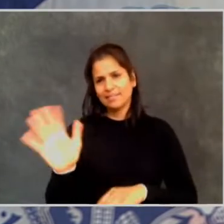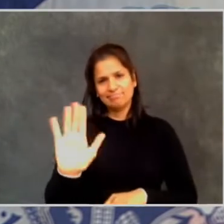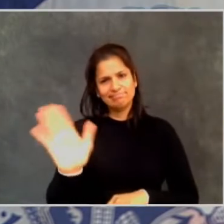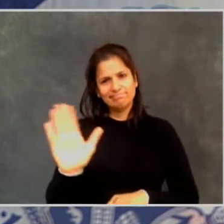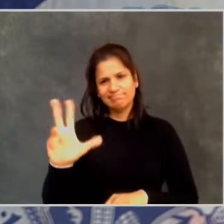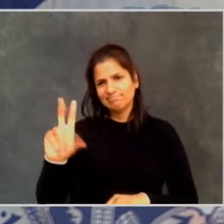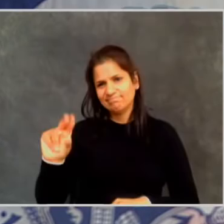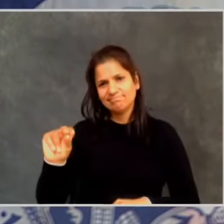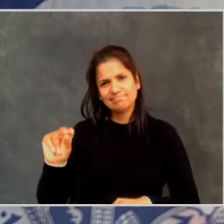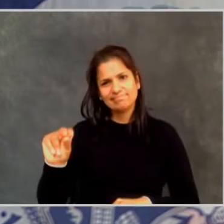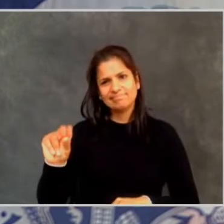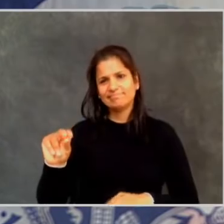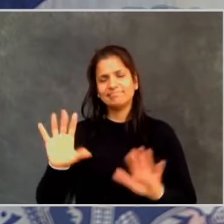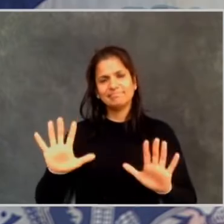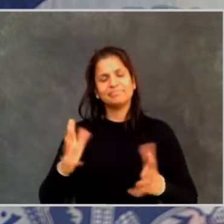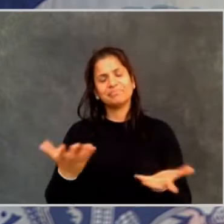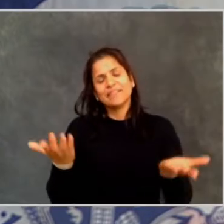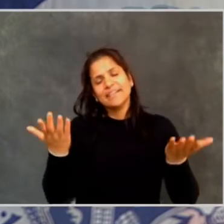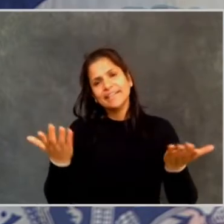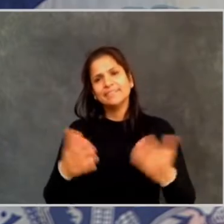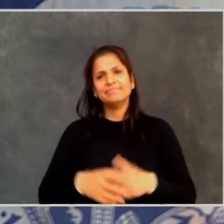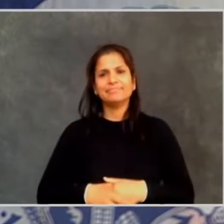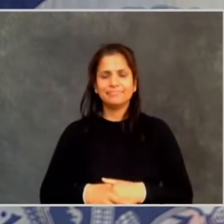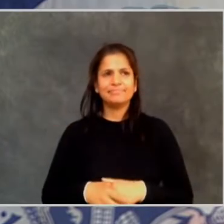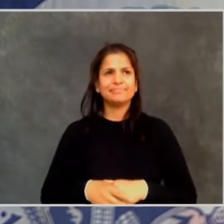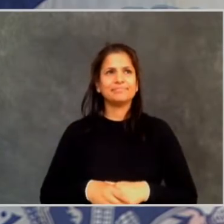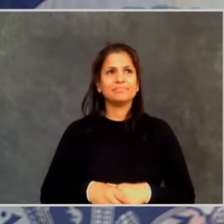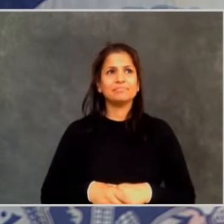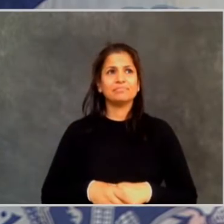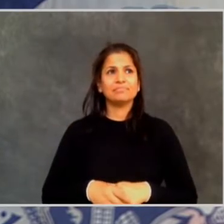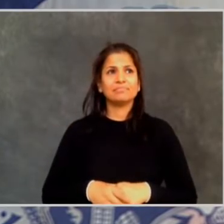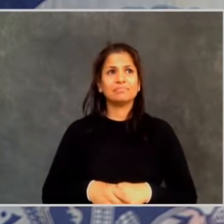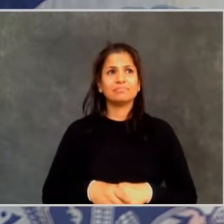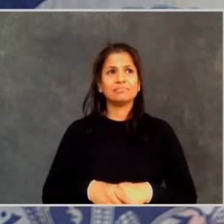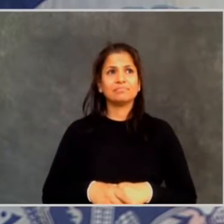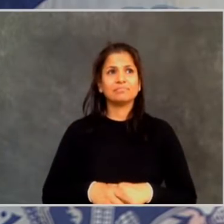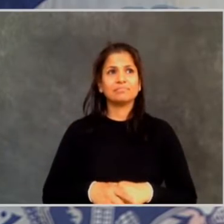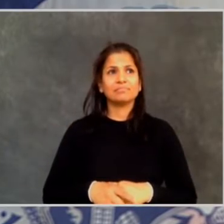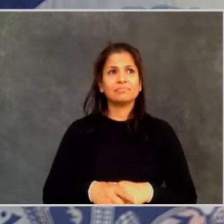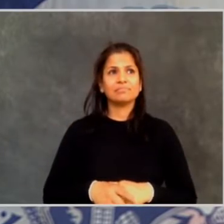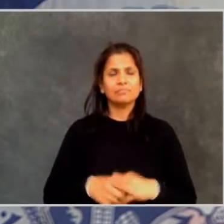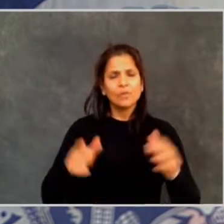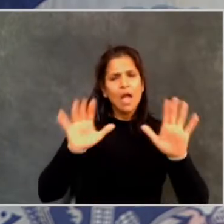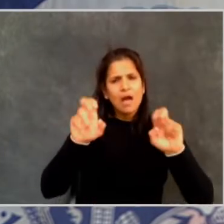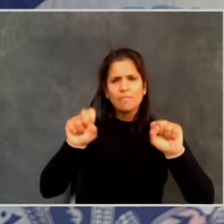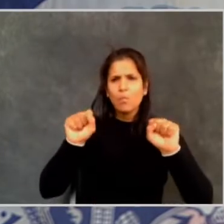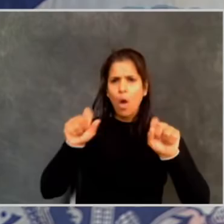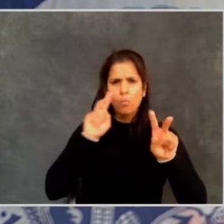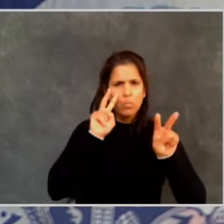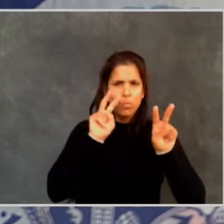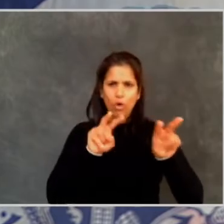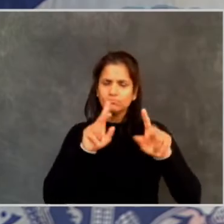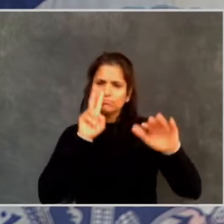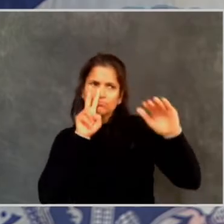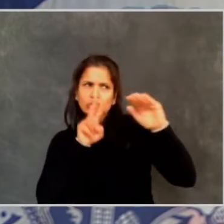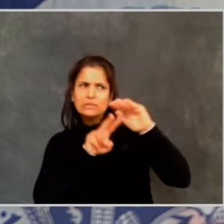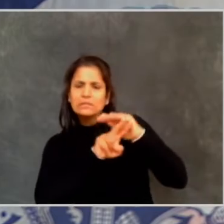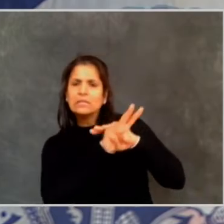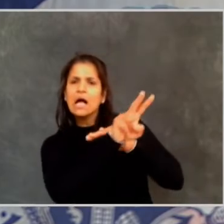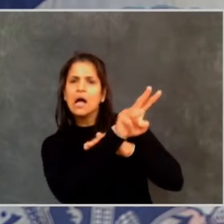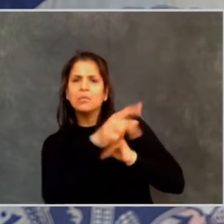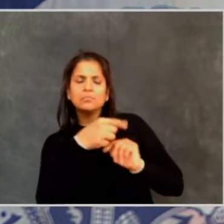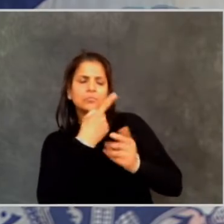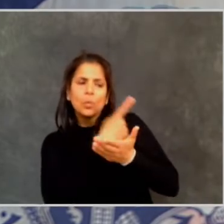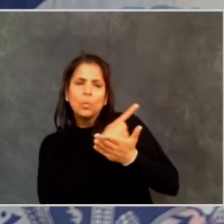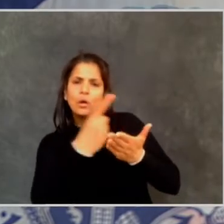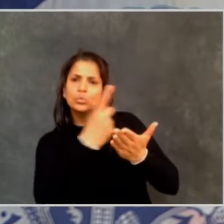potential ways to recovery. Mitch, you want to start with anything you want to add? I think you've gotten all the big points. I know,